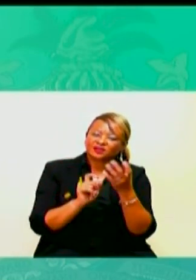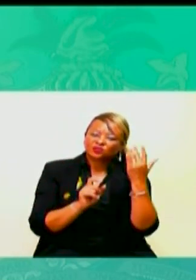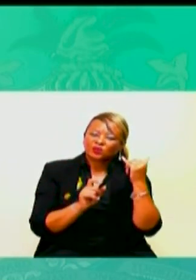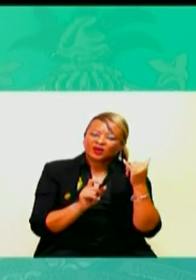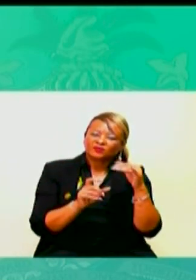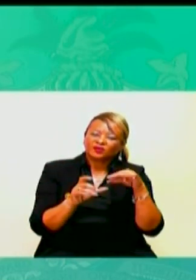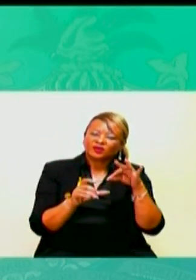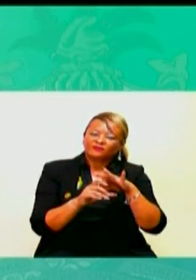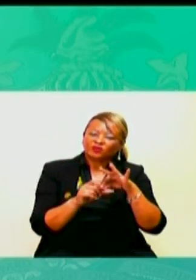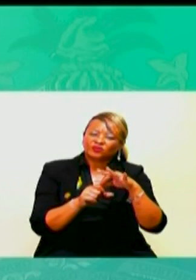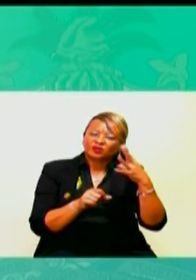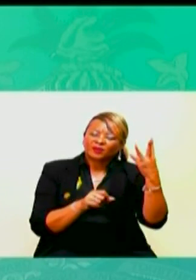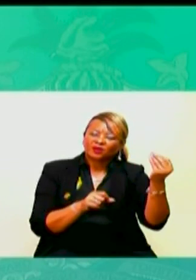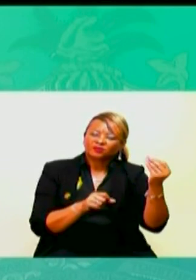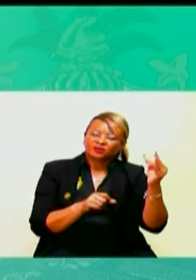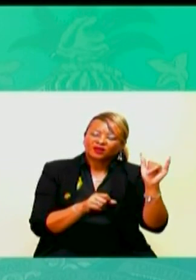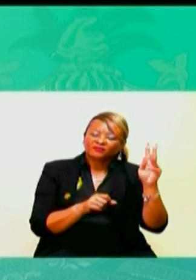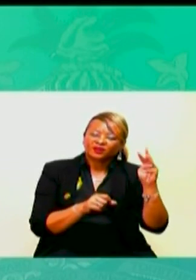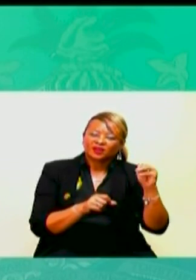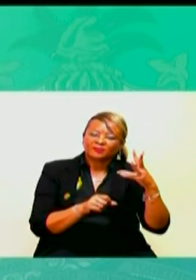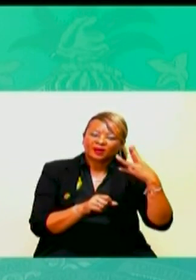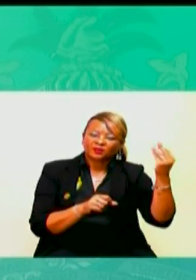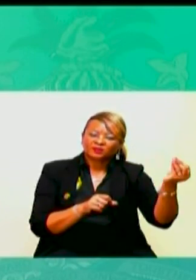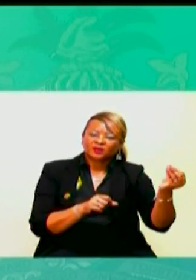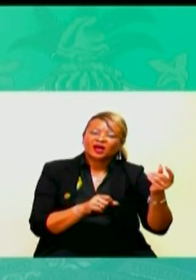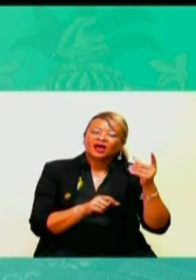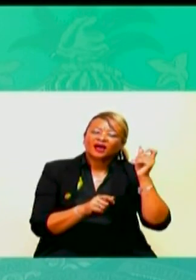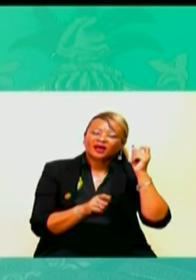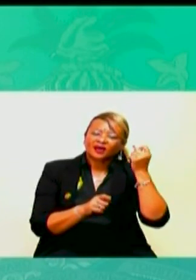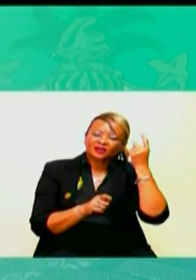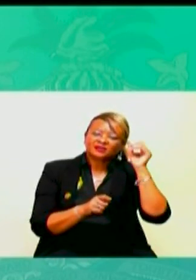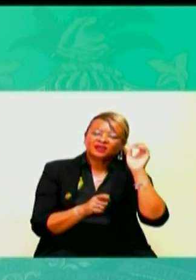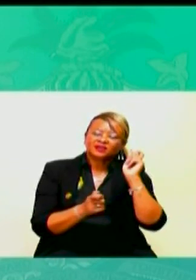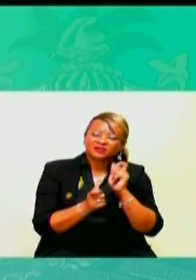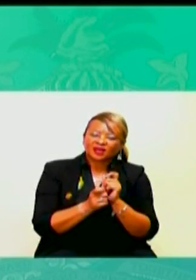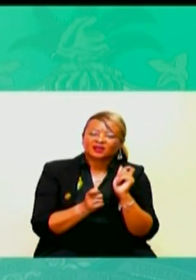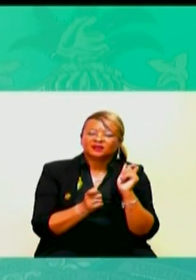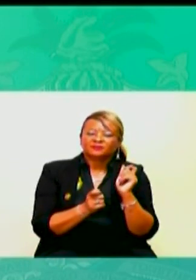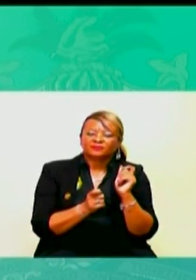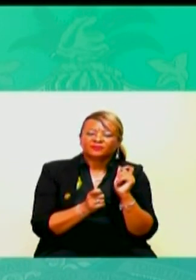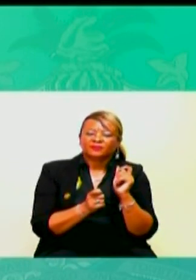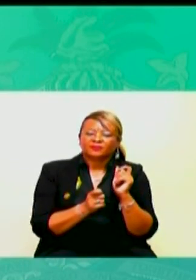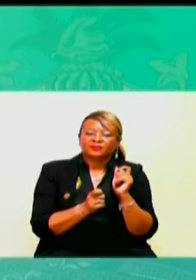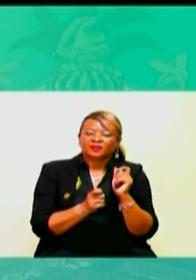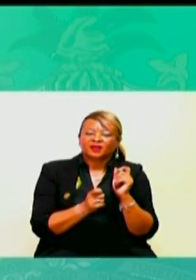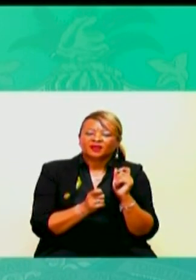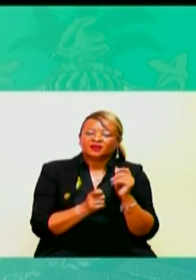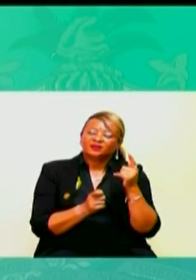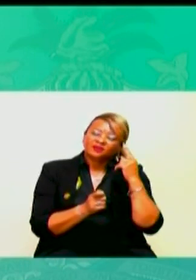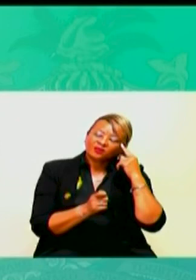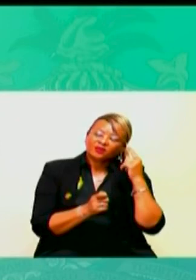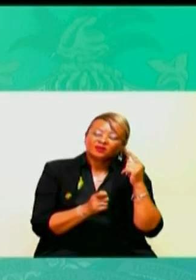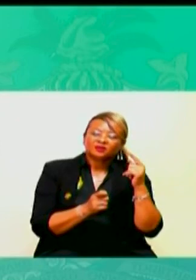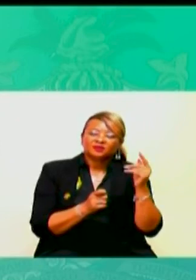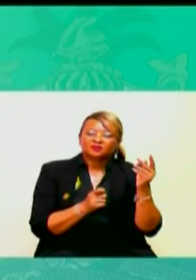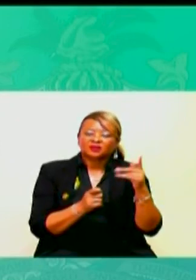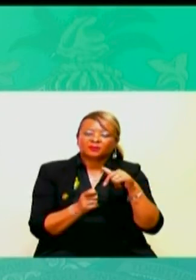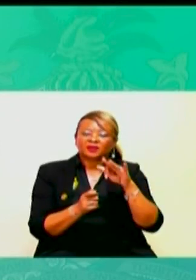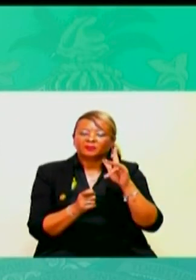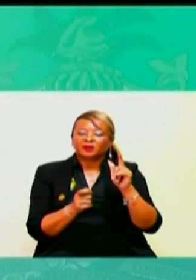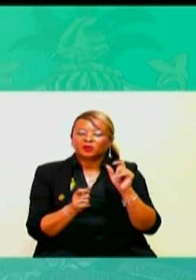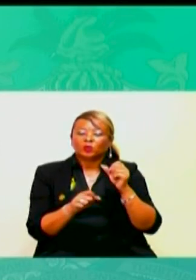them out. And I understand exactly what he's saying. He wanted the PLP to usher in and just build a bunch of houses and just, you know, work